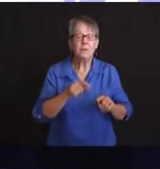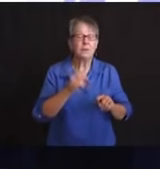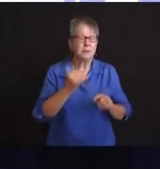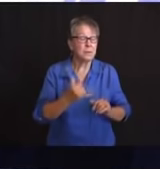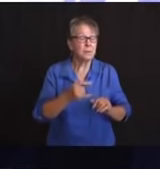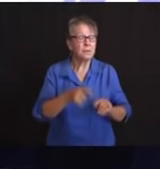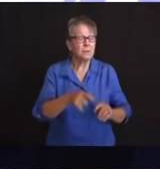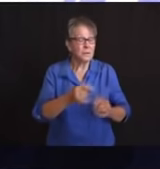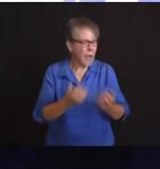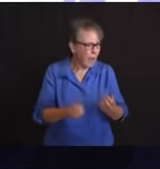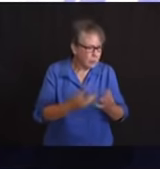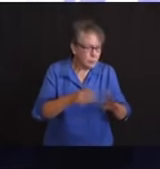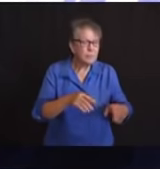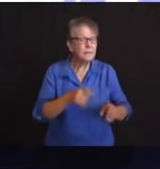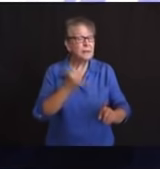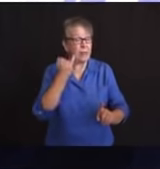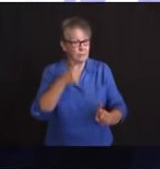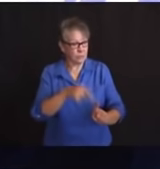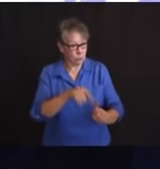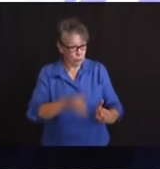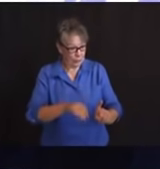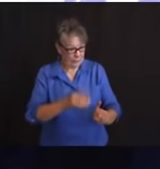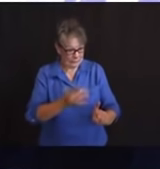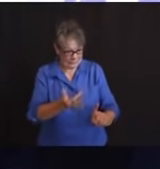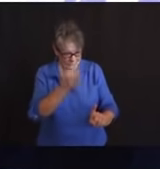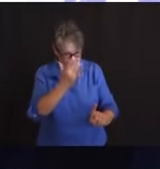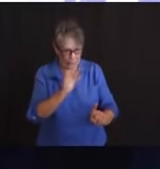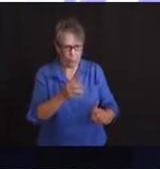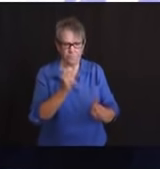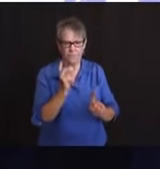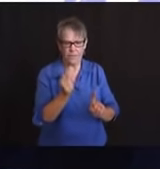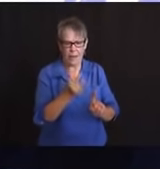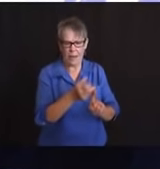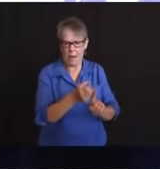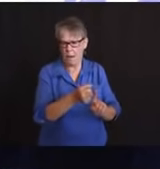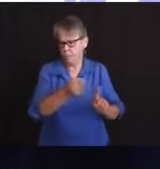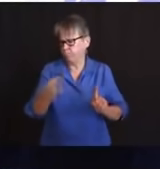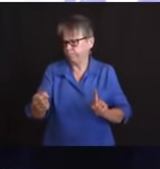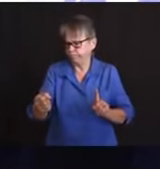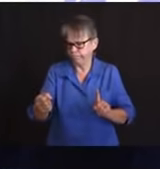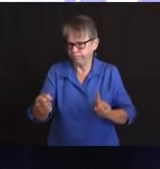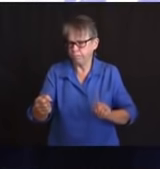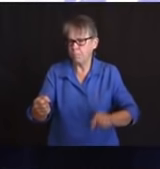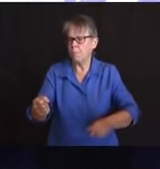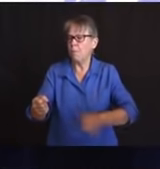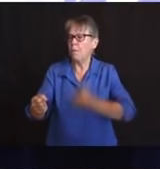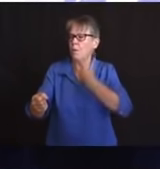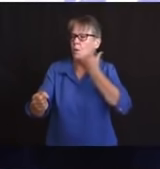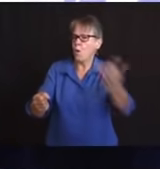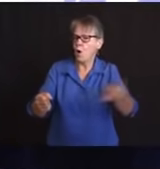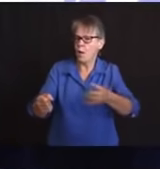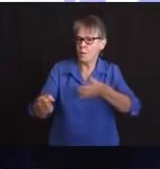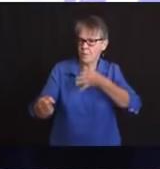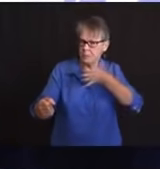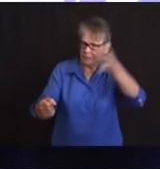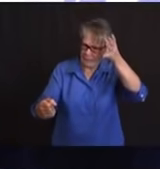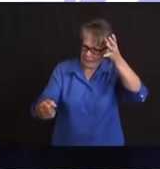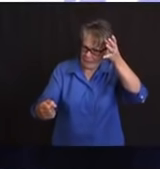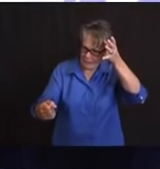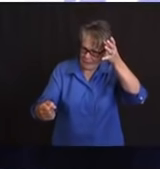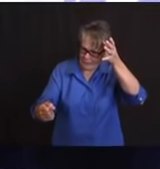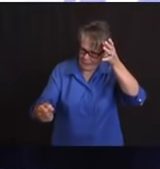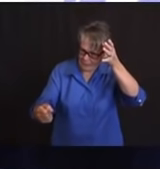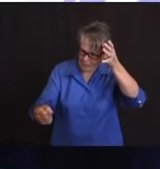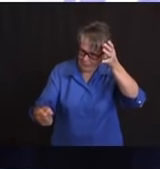professional for testing. The matrix identifies step by step what to do if a child tests